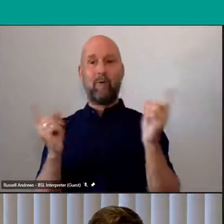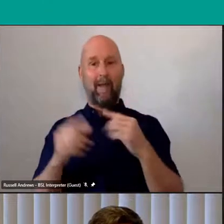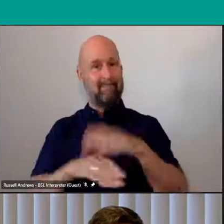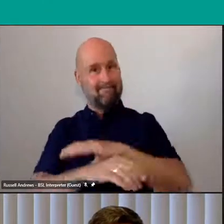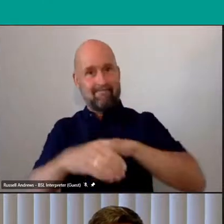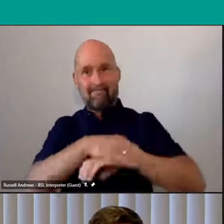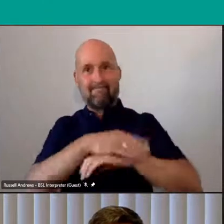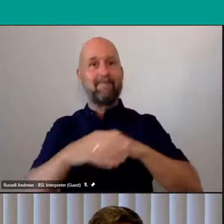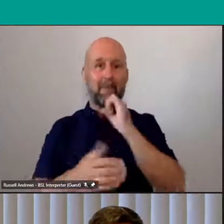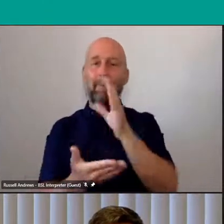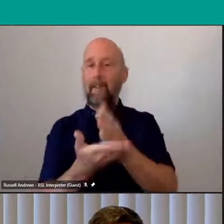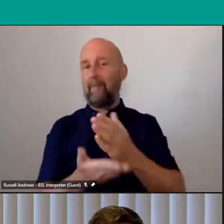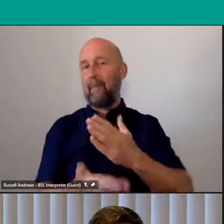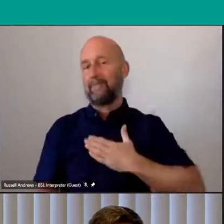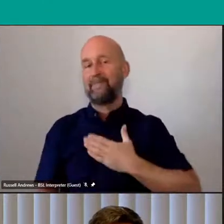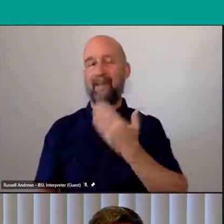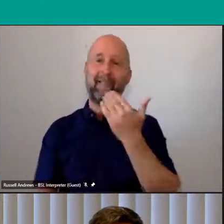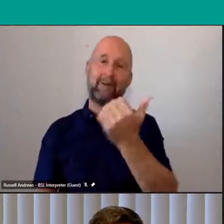me.